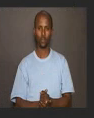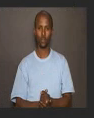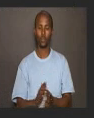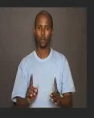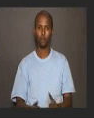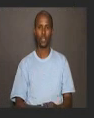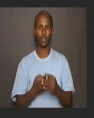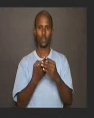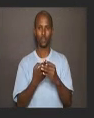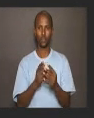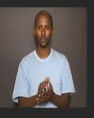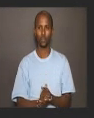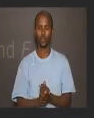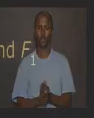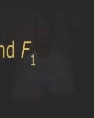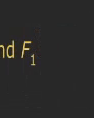Begin.